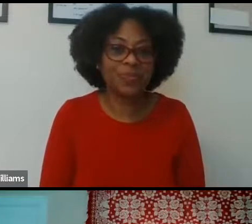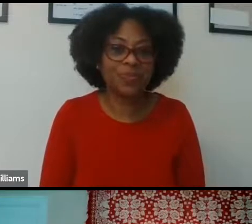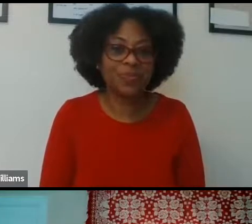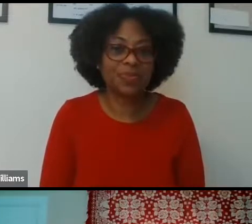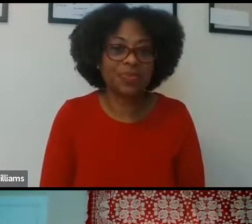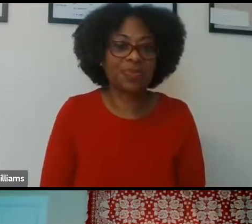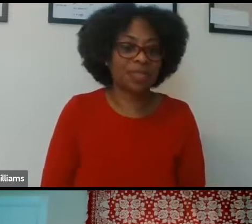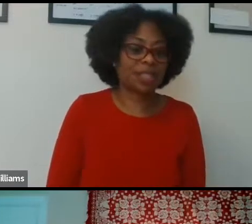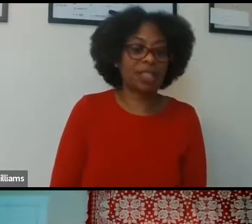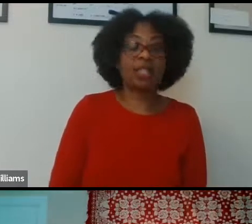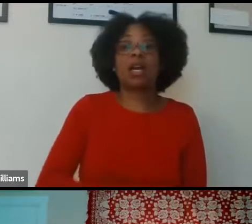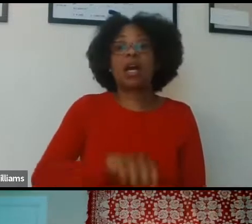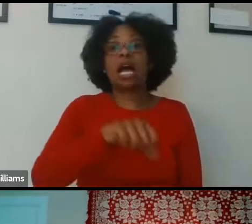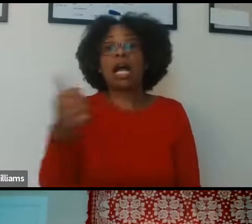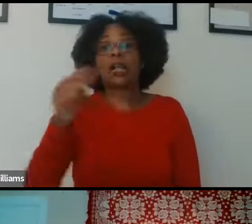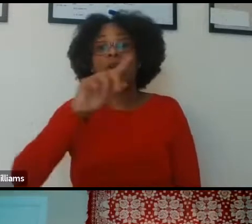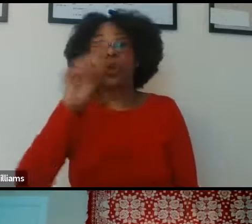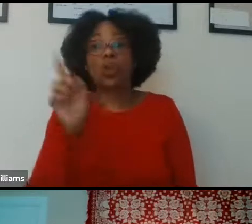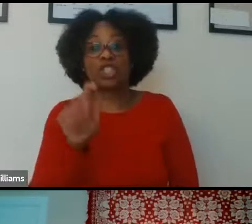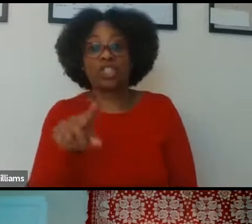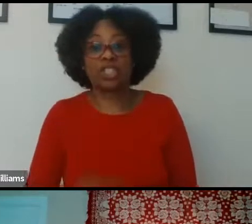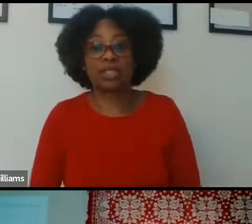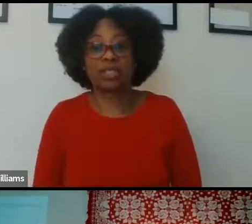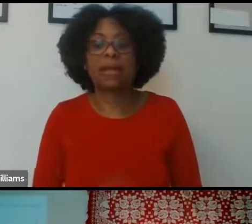Can you please provide the